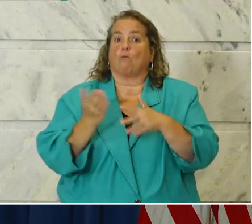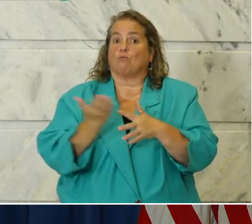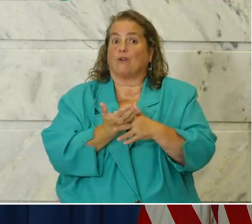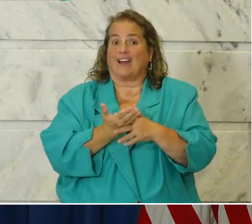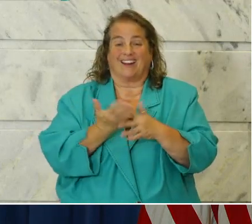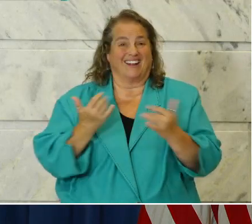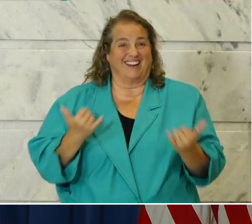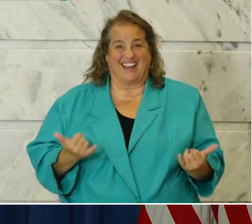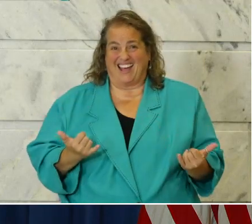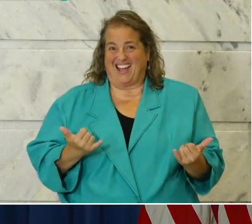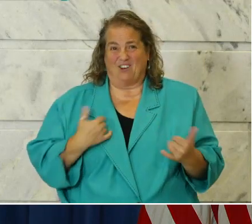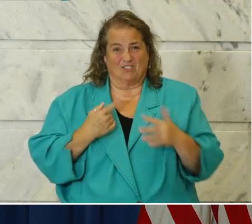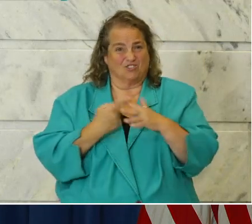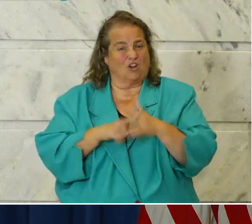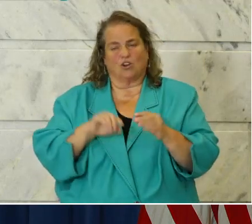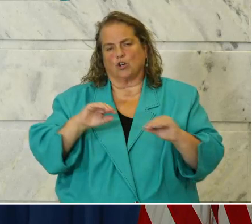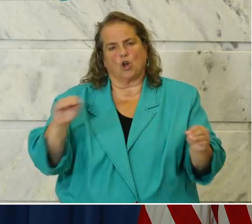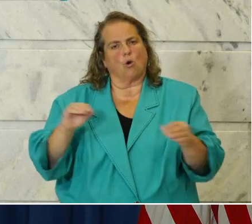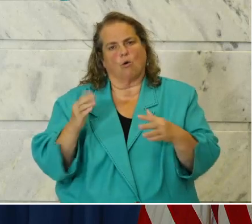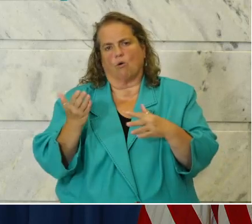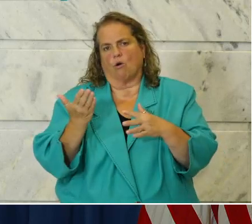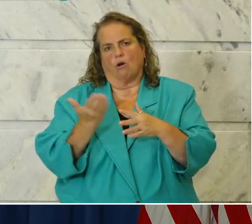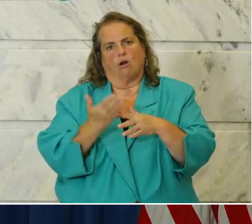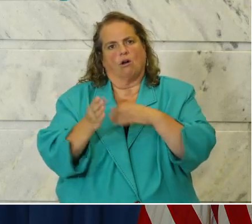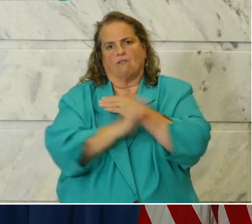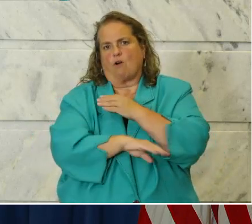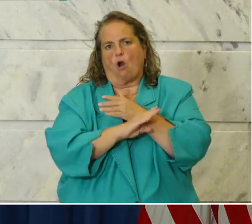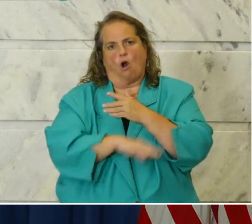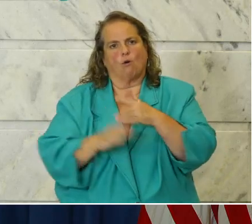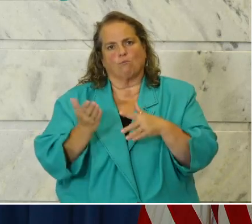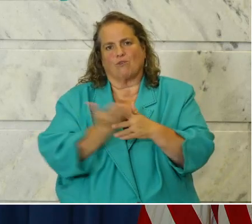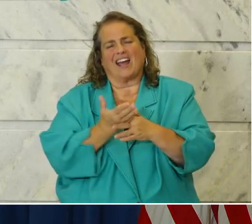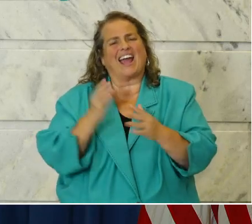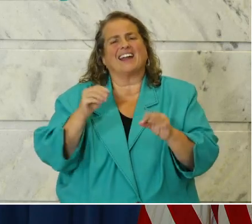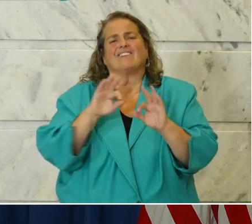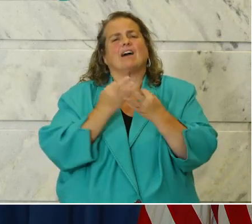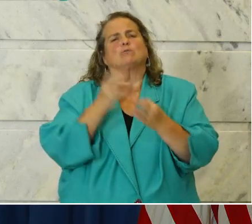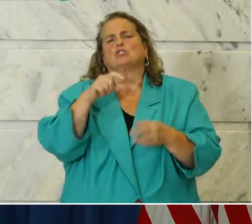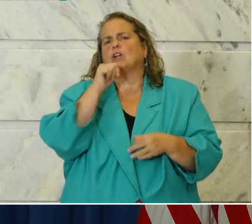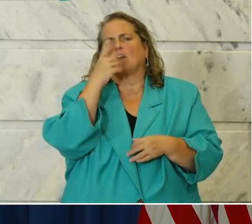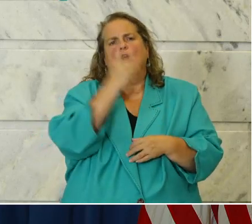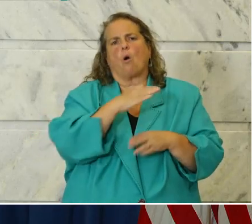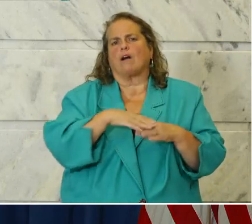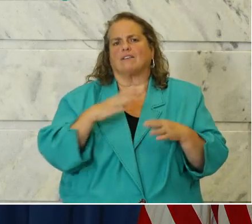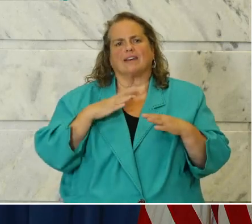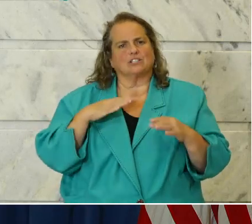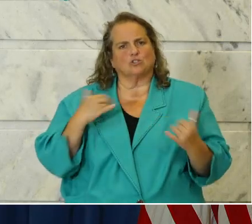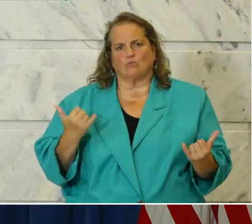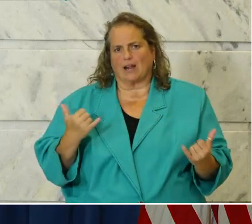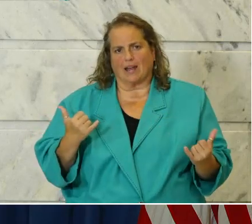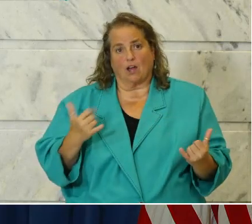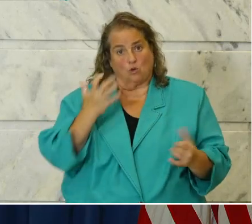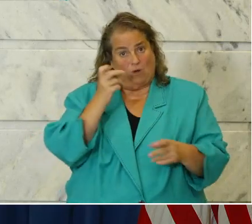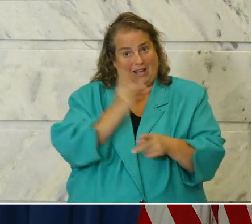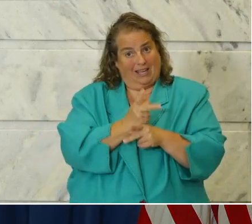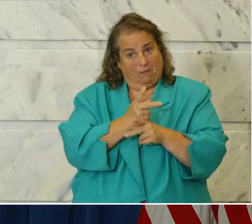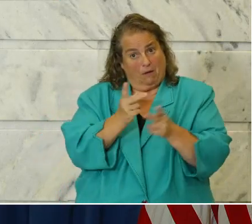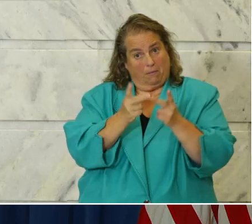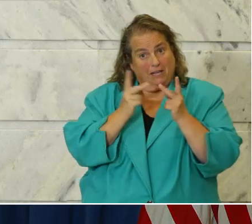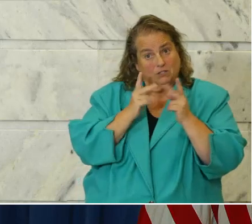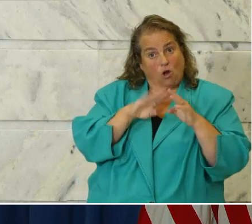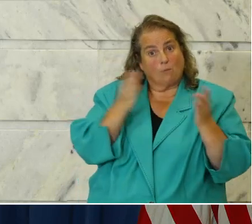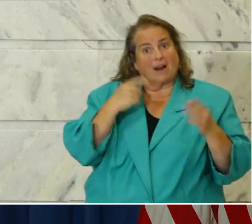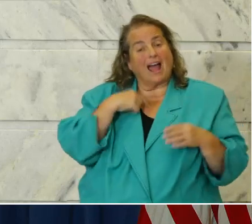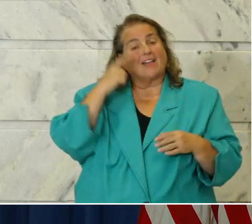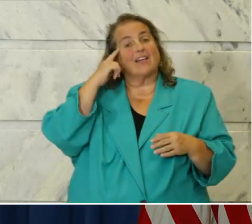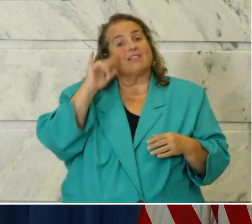where we're saying to start, that there's not one, because our families can't be going on vacations right now if we want to keep those facilities open. I